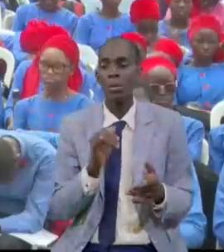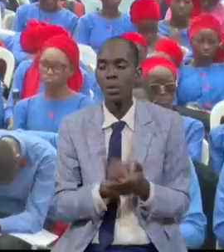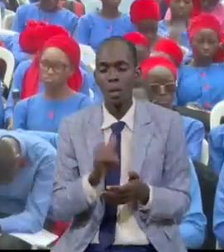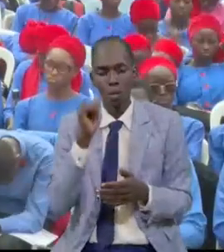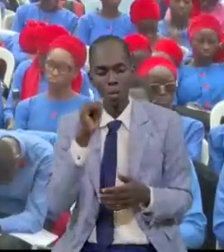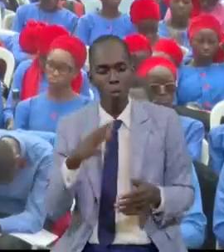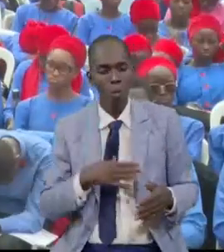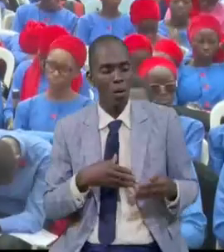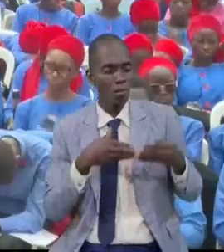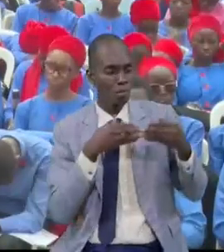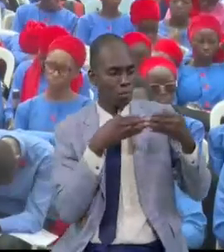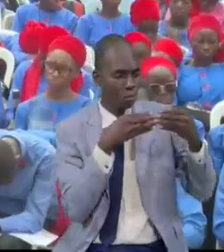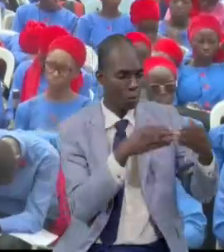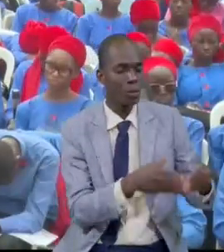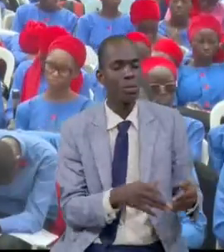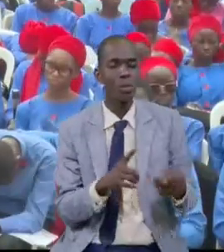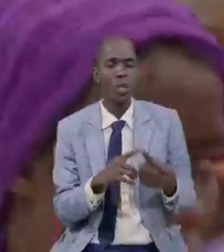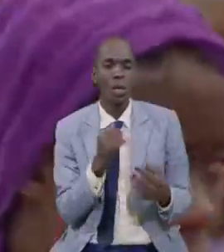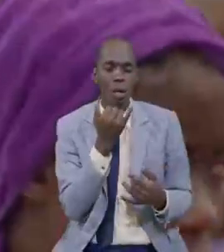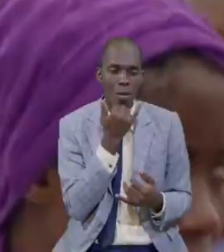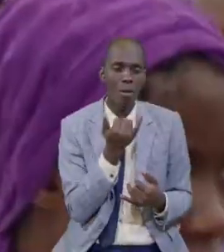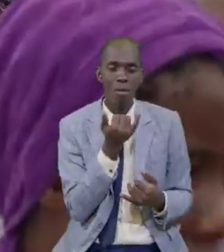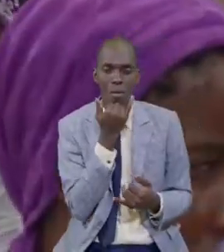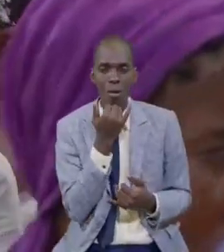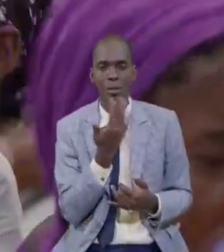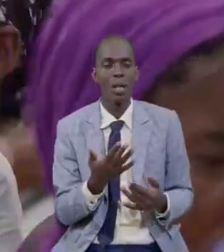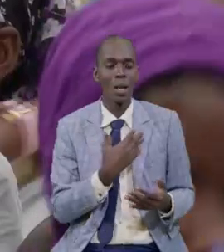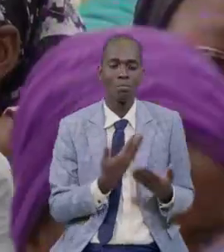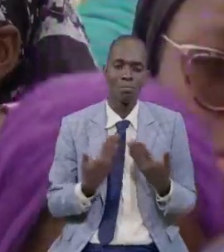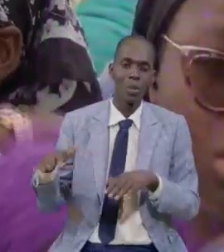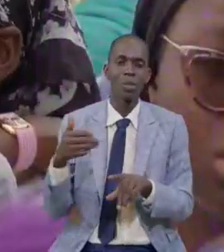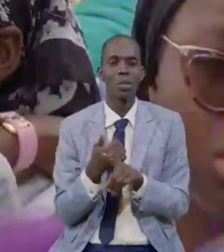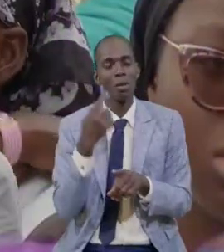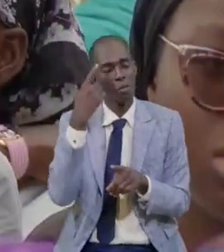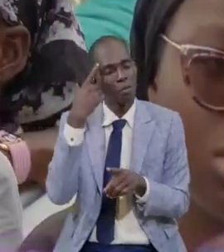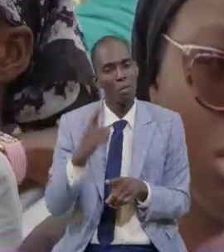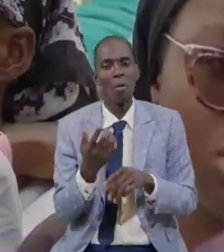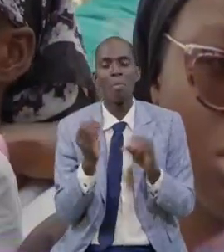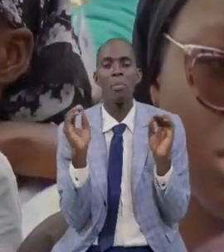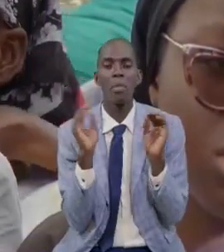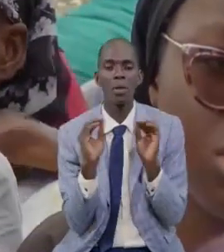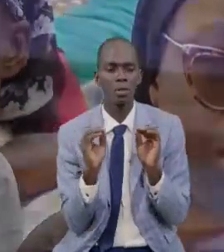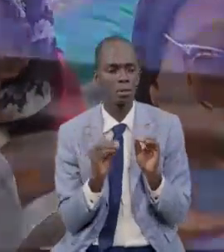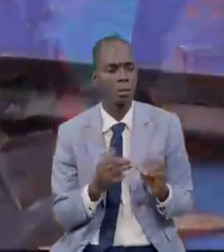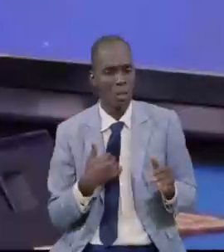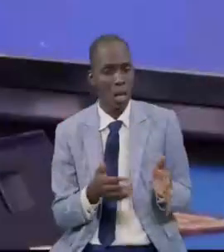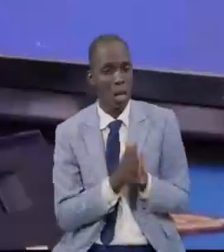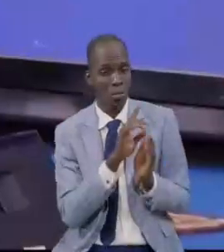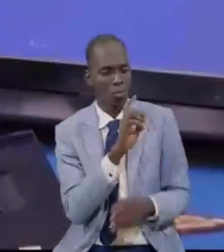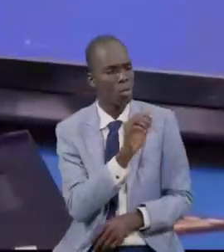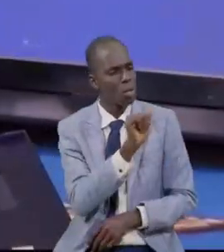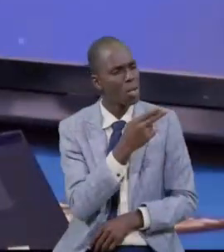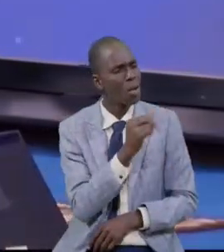sold yourselves for naught. Ahab, tell me, what did you have for